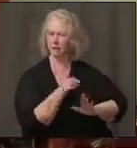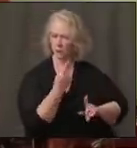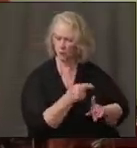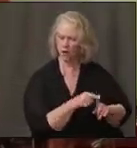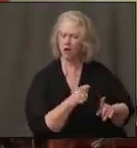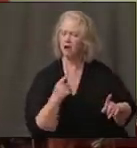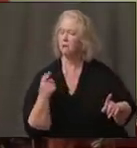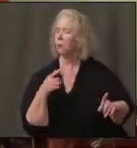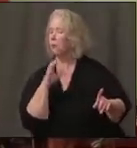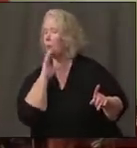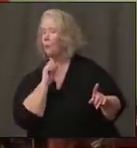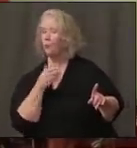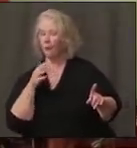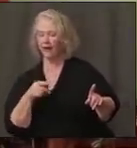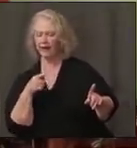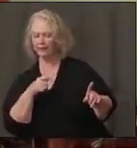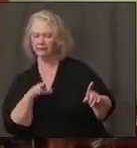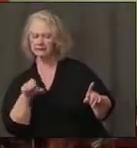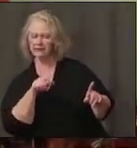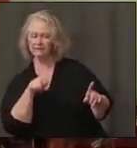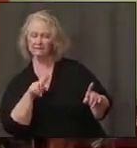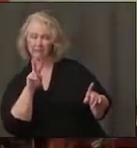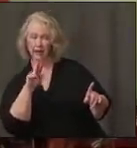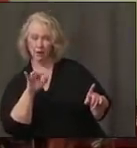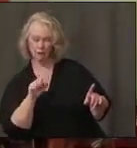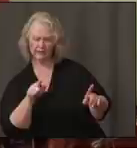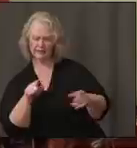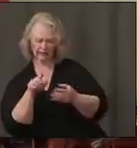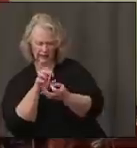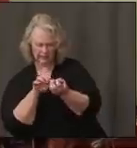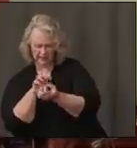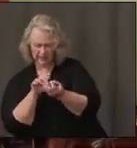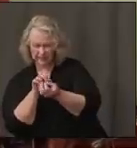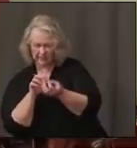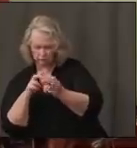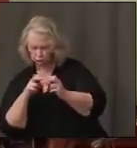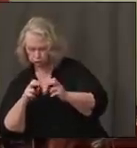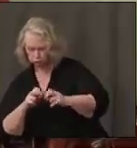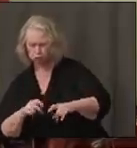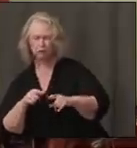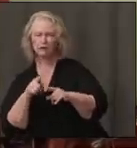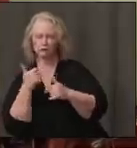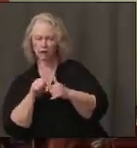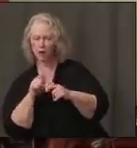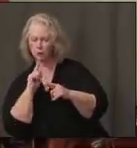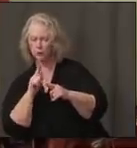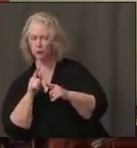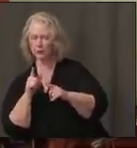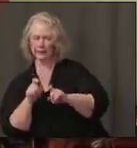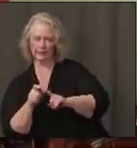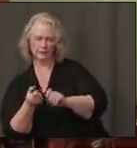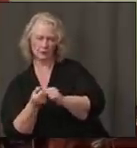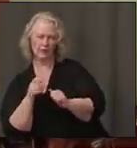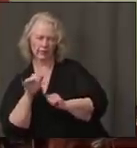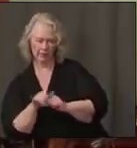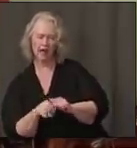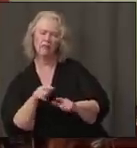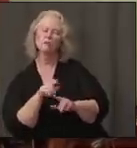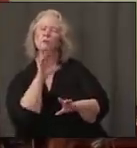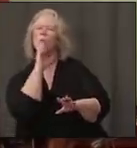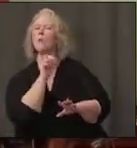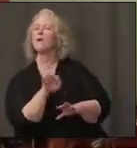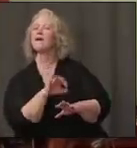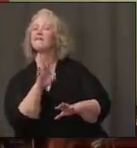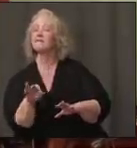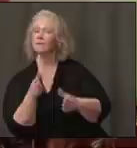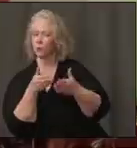up the virus and you take parts of it, like the spike protein, and inject that into people. Those are more tried and true